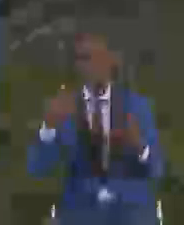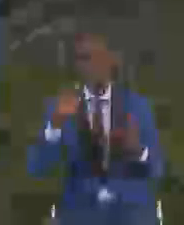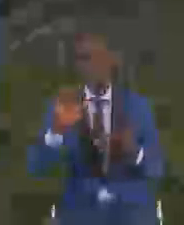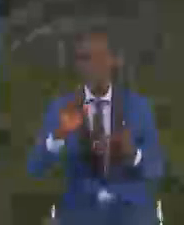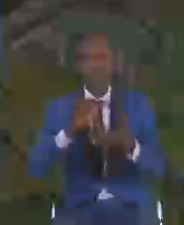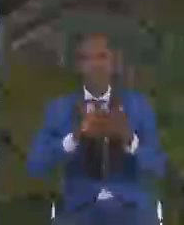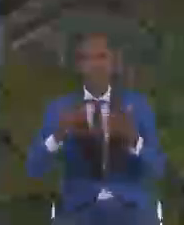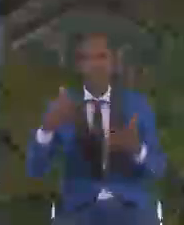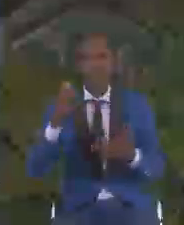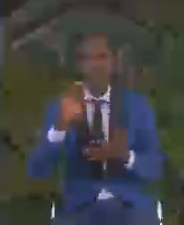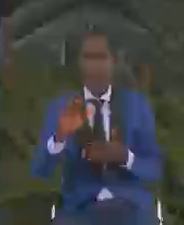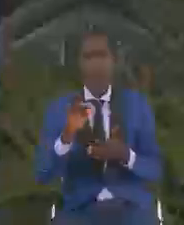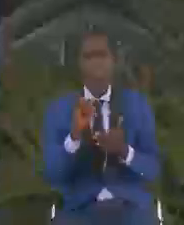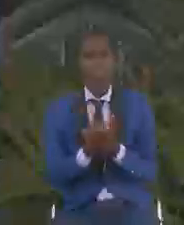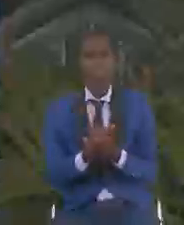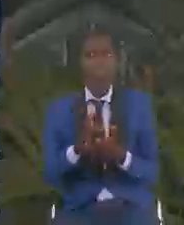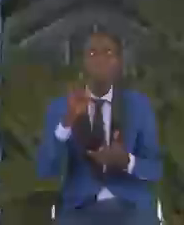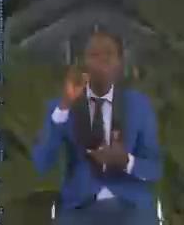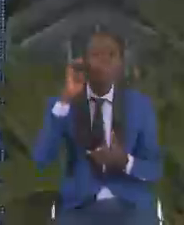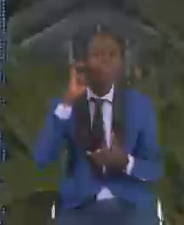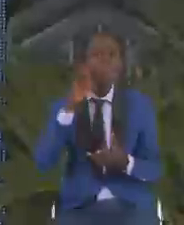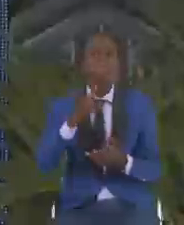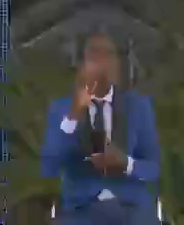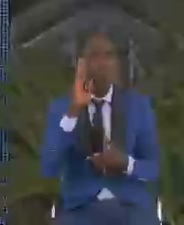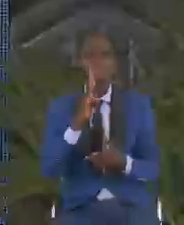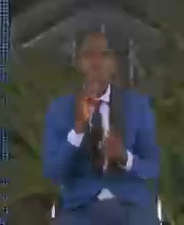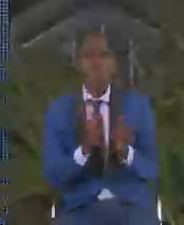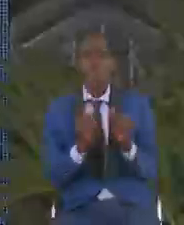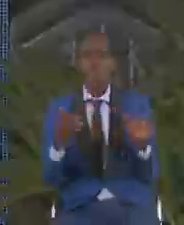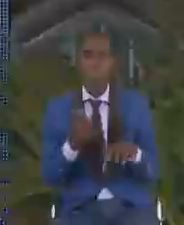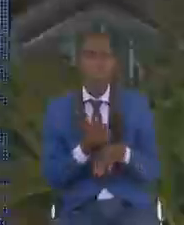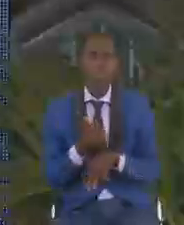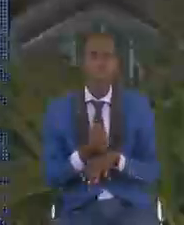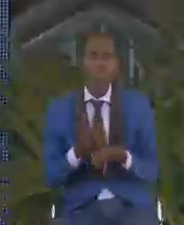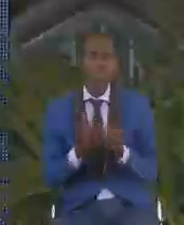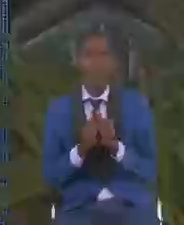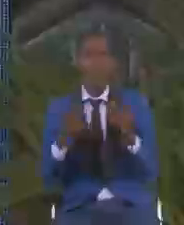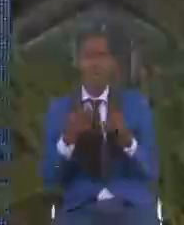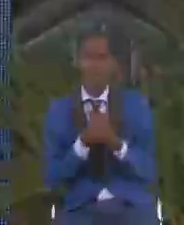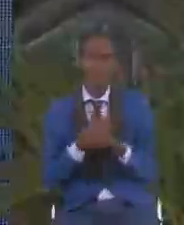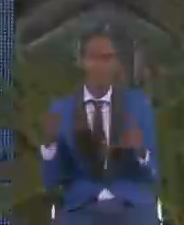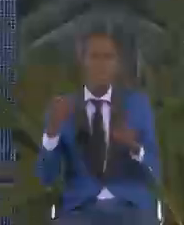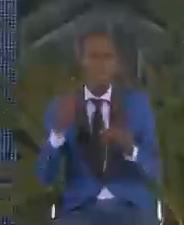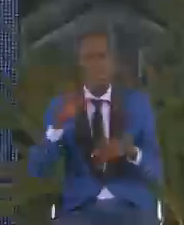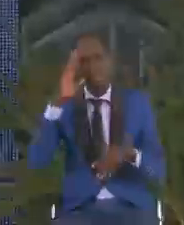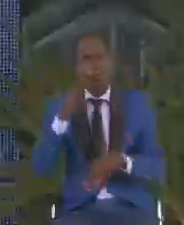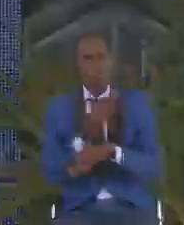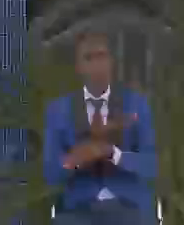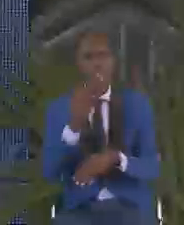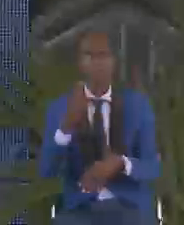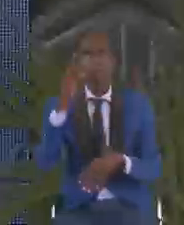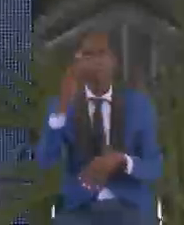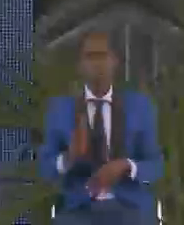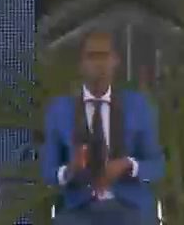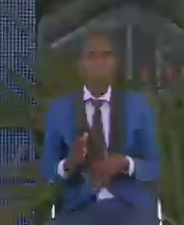15, that she may be blameless and harmless, the sons of God without rebuke,